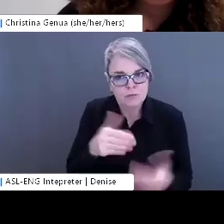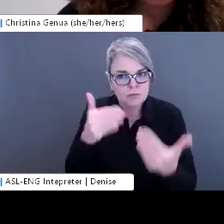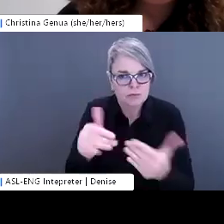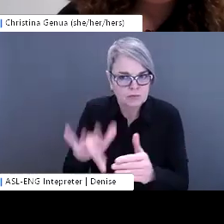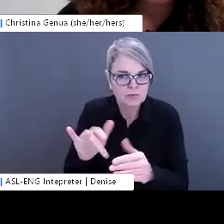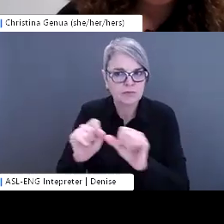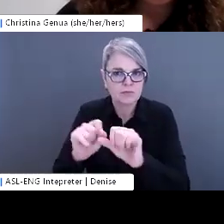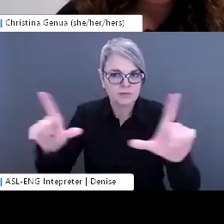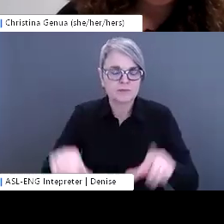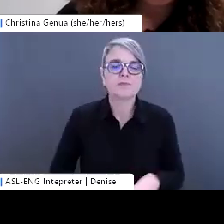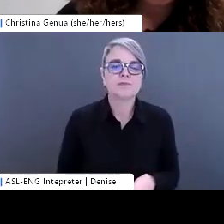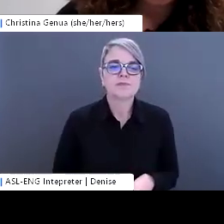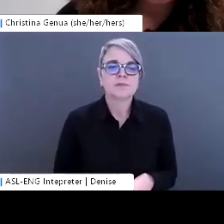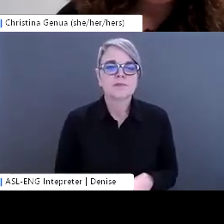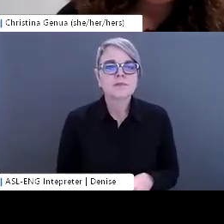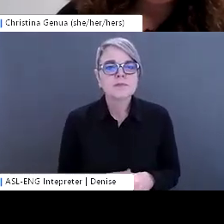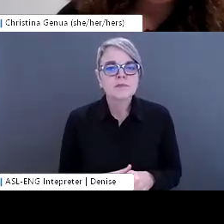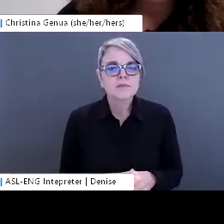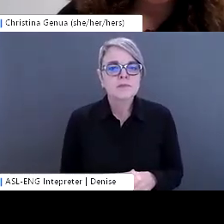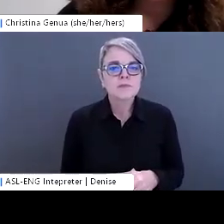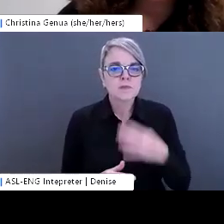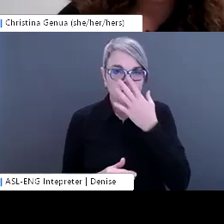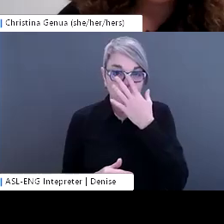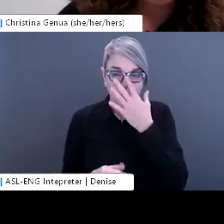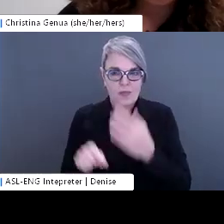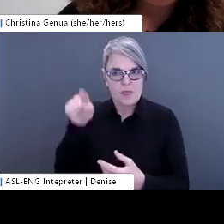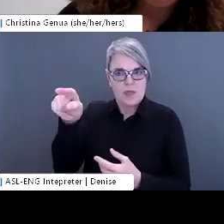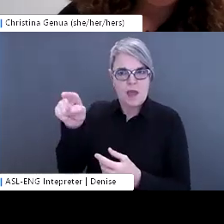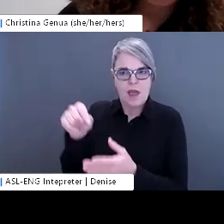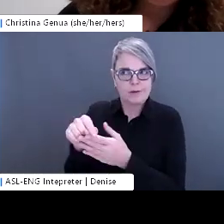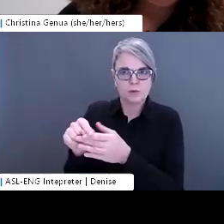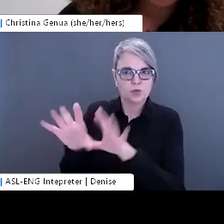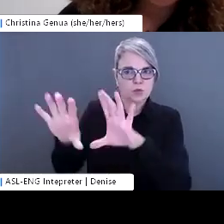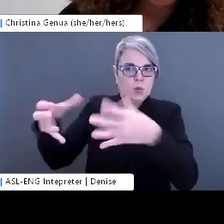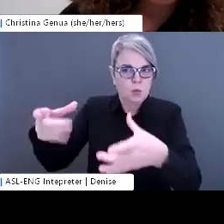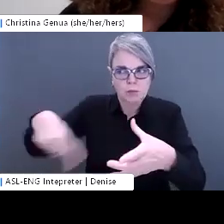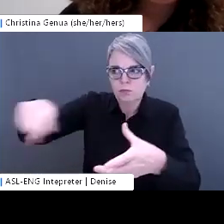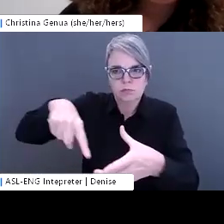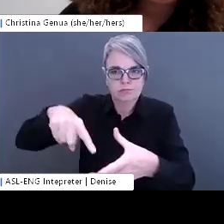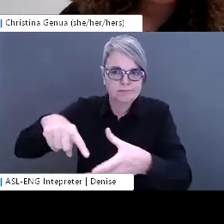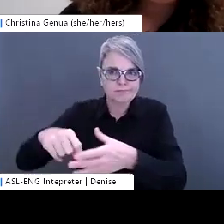this group or person would have access to our banking details.